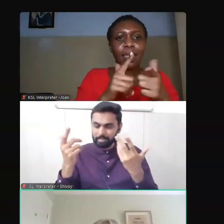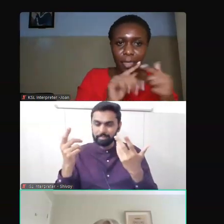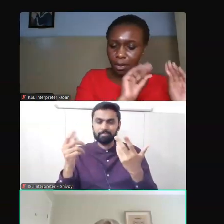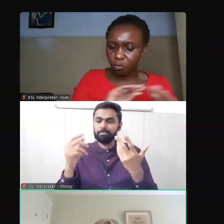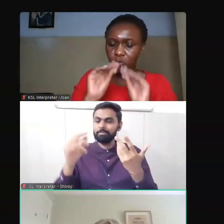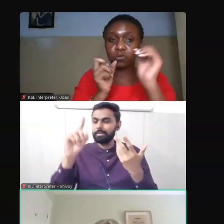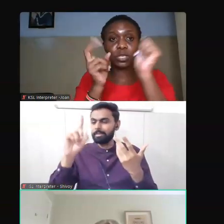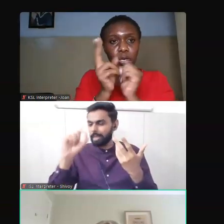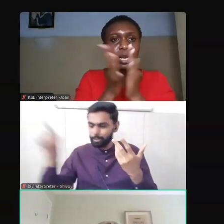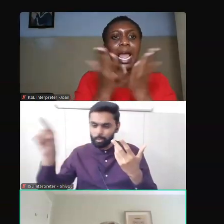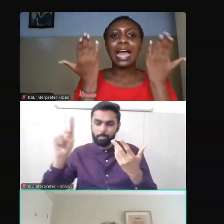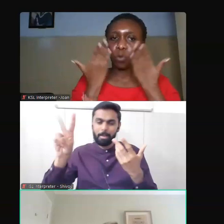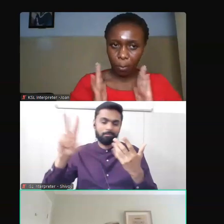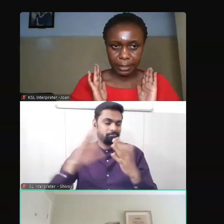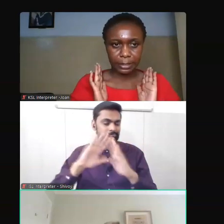and complete it.